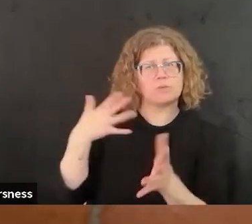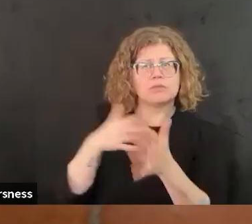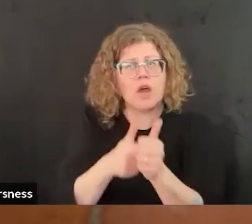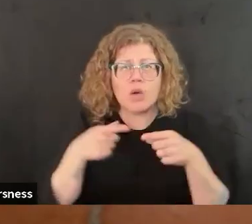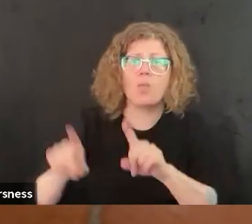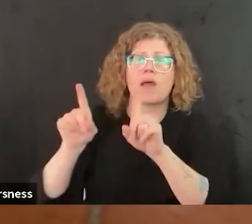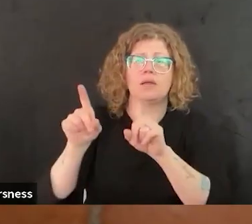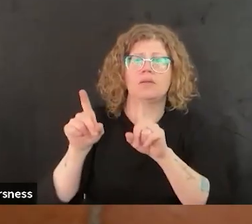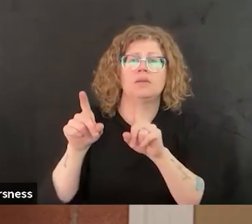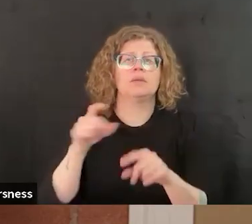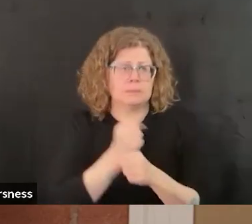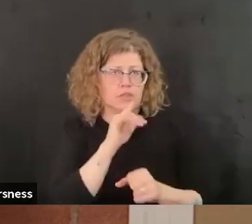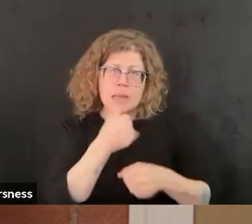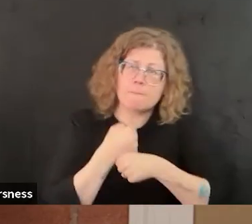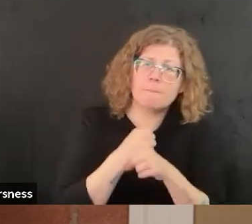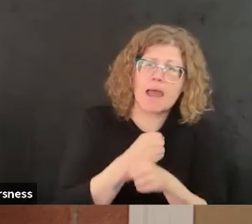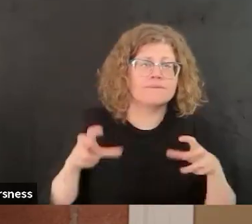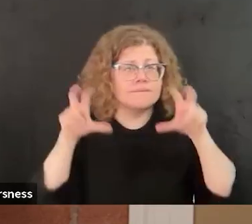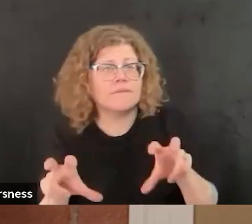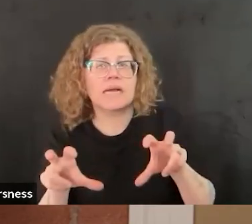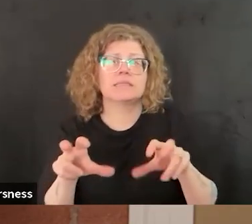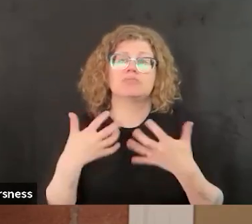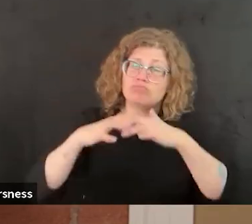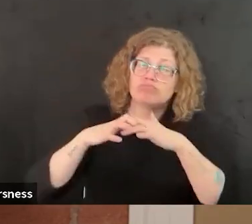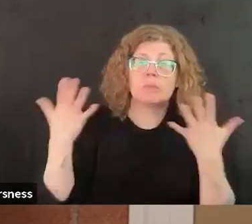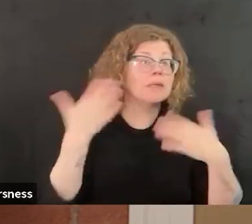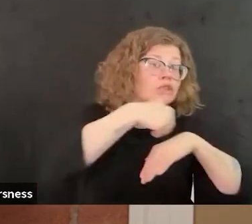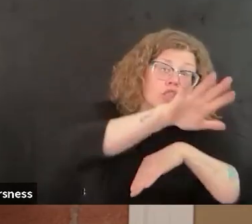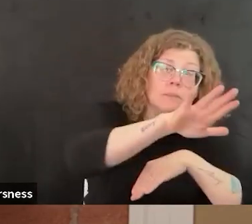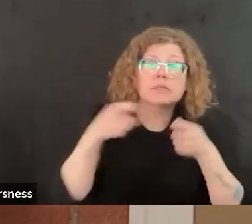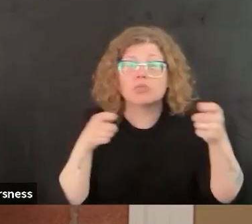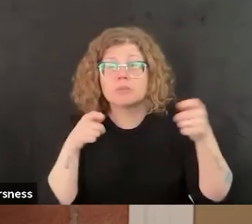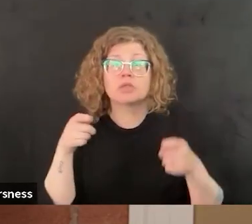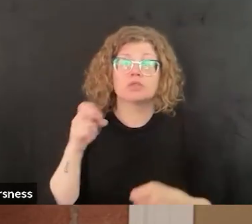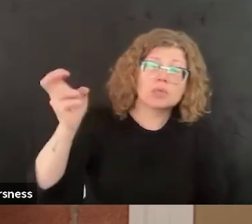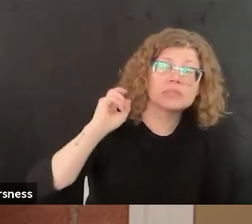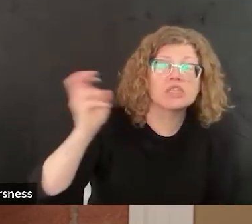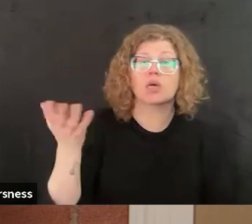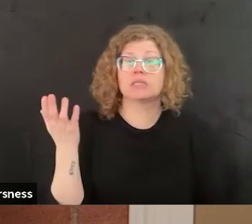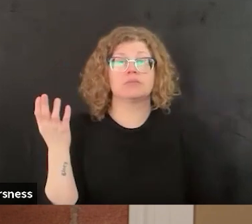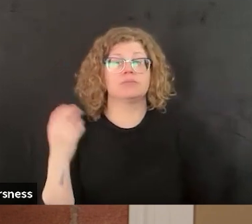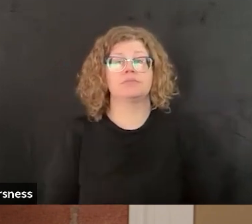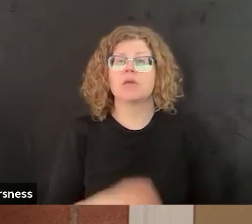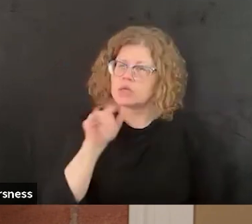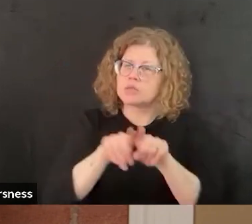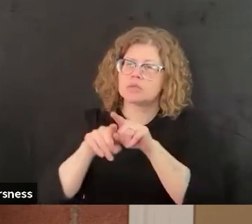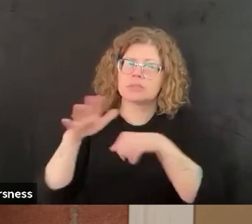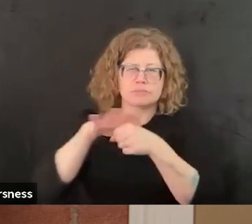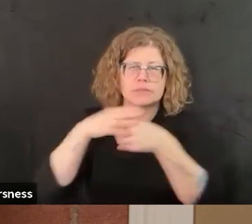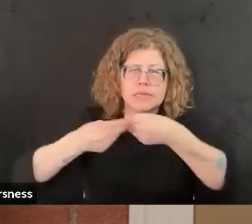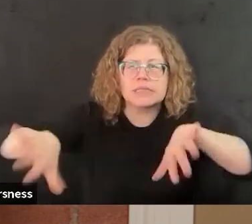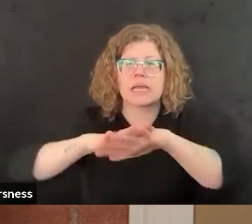and construction of the artwork, the installation, any transportation or shipping that needs to happen, and then